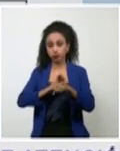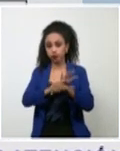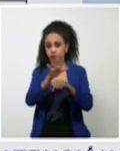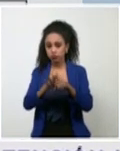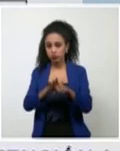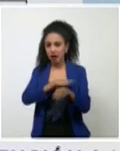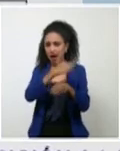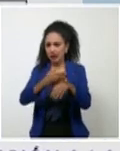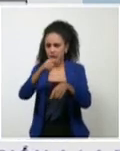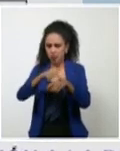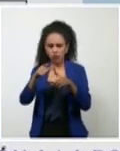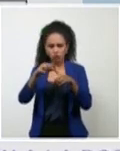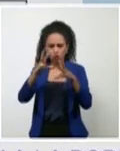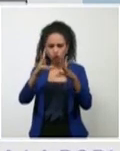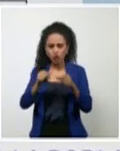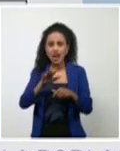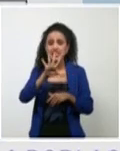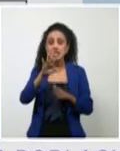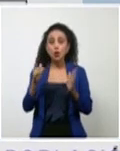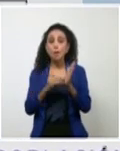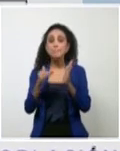107,897 cases were confirmed,